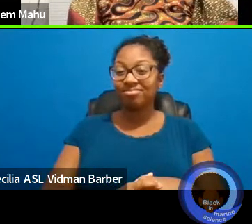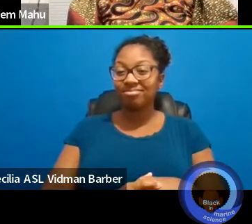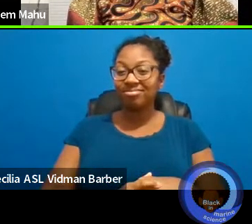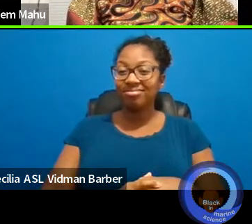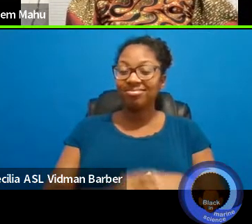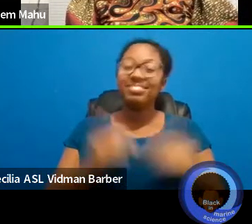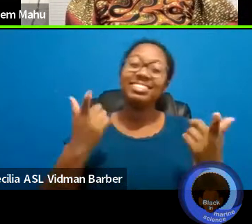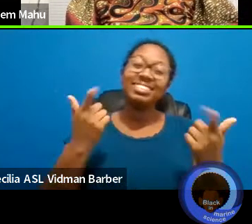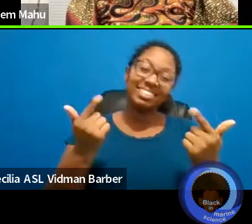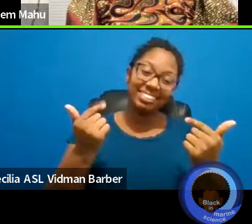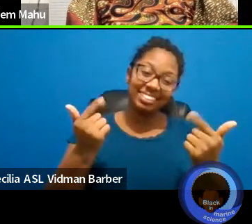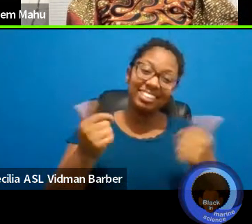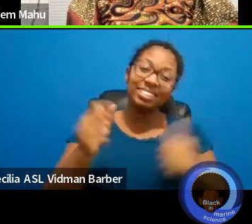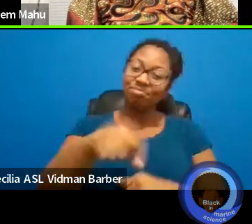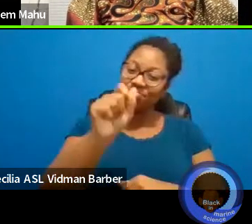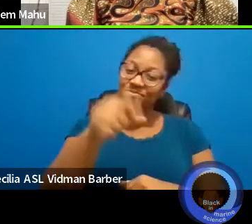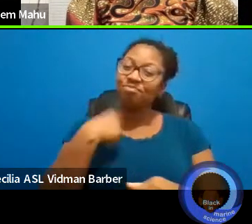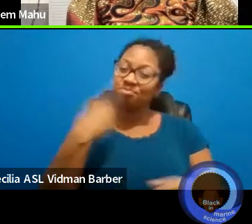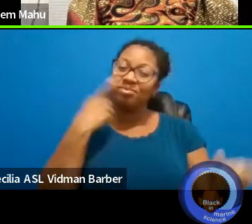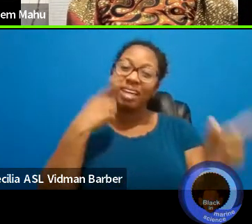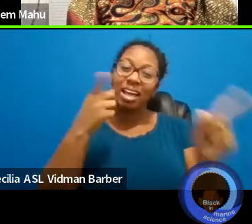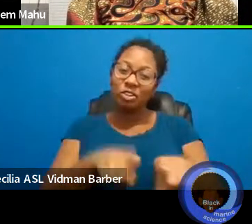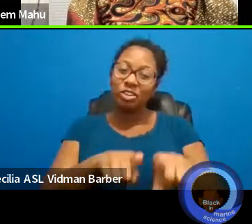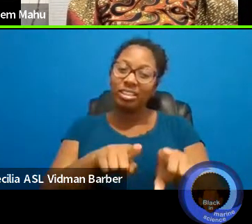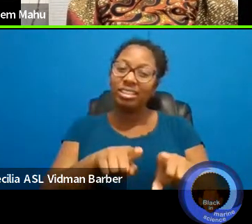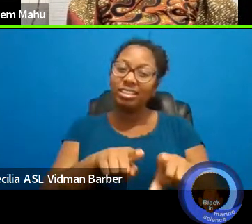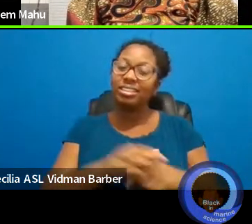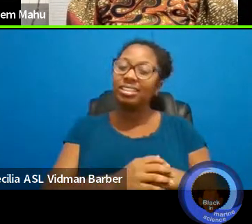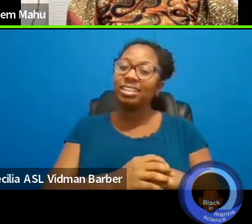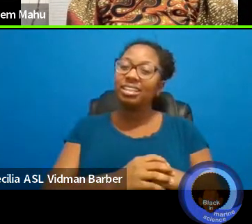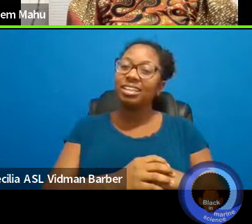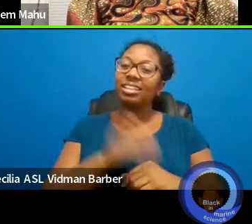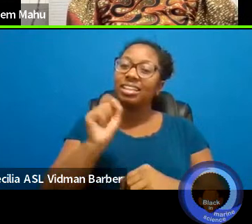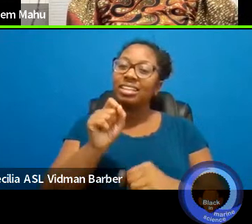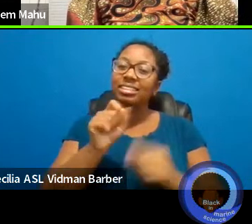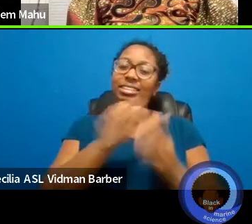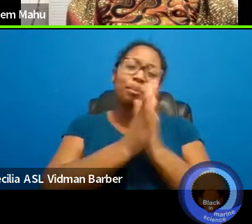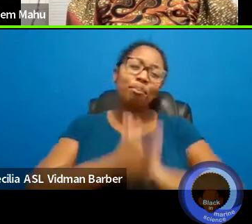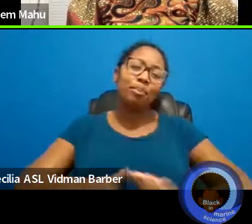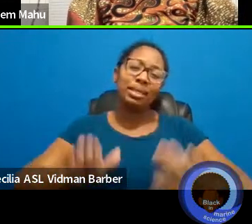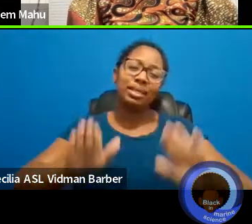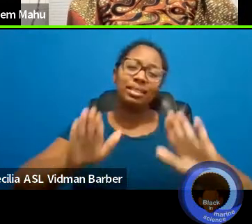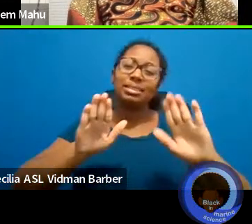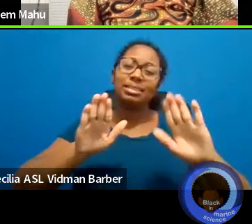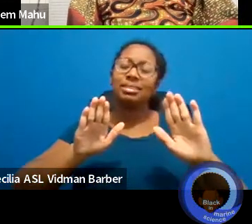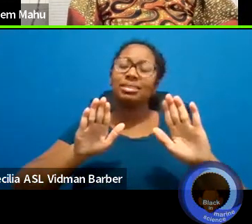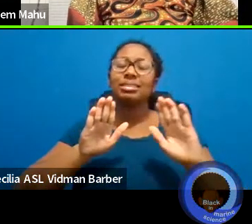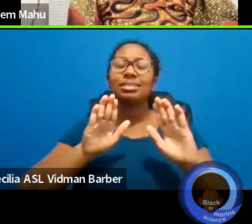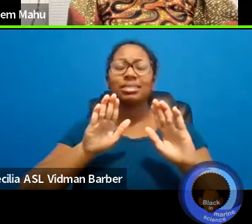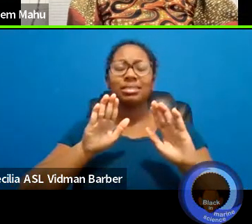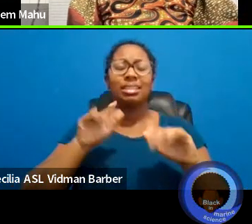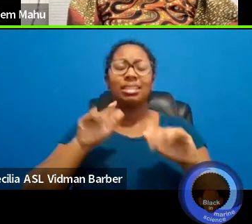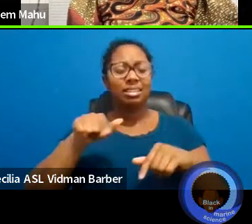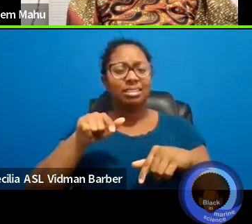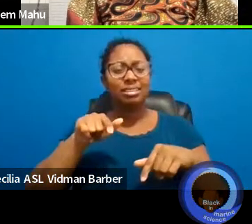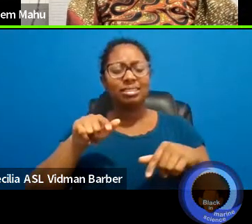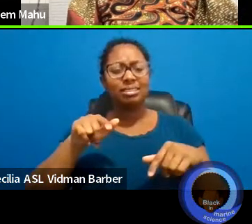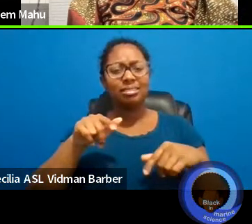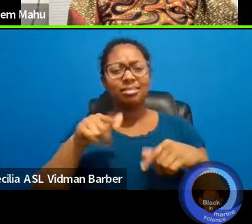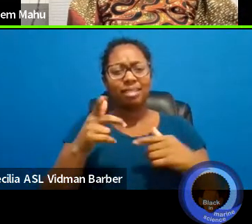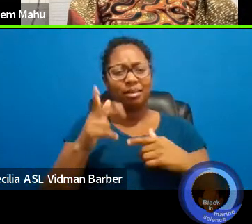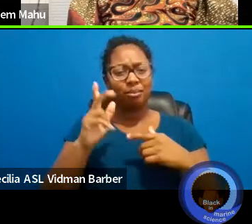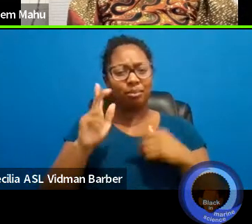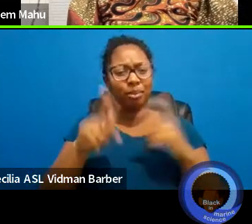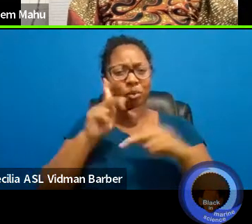I agree with Isaac. Ghanaians are peace-loving people. To add